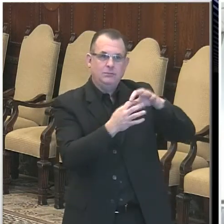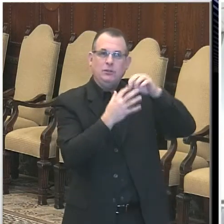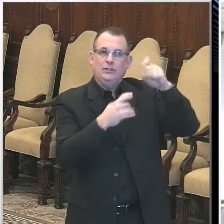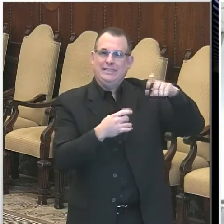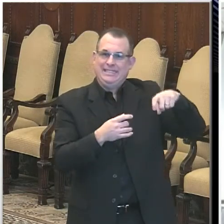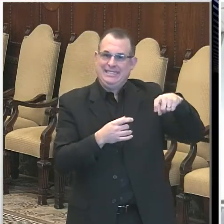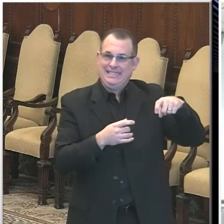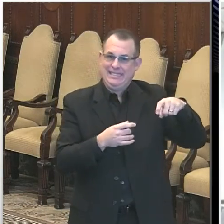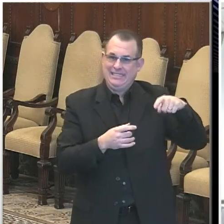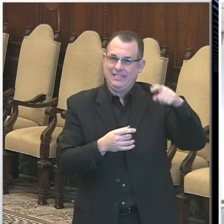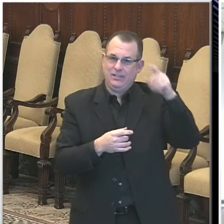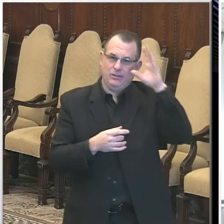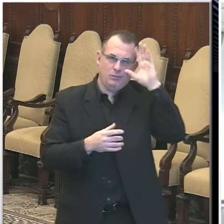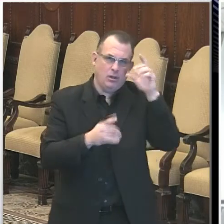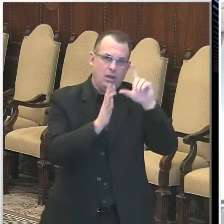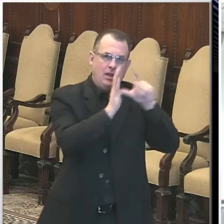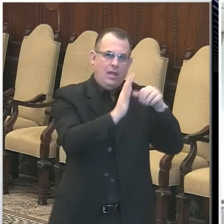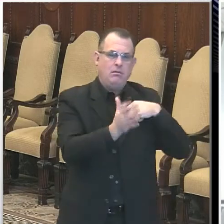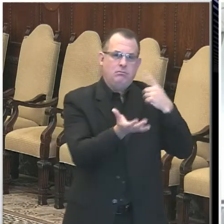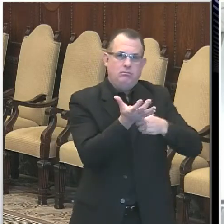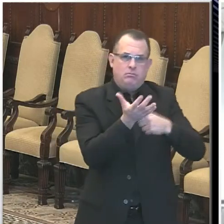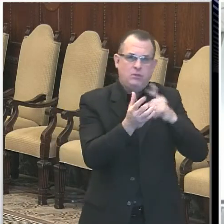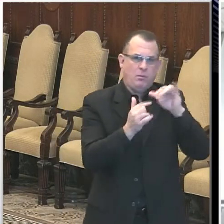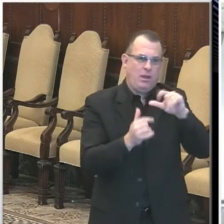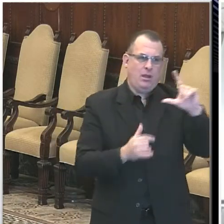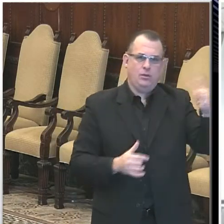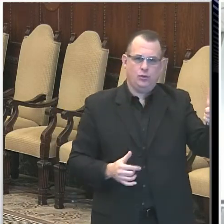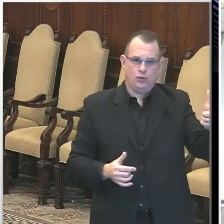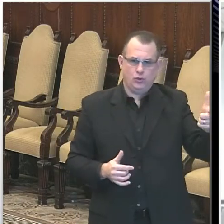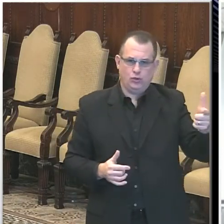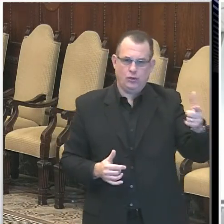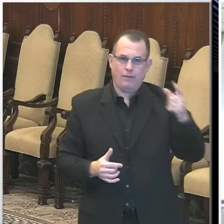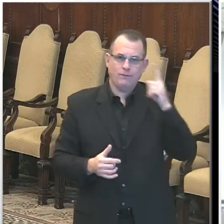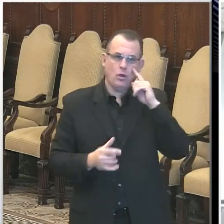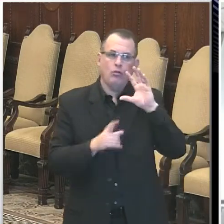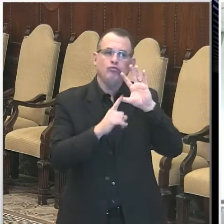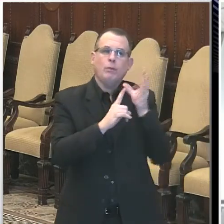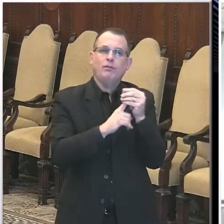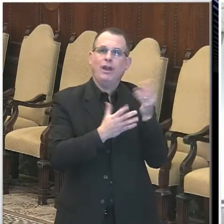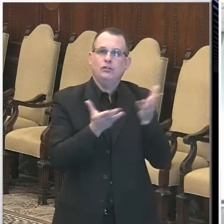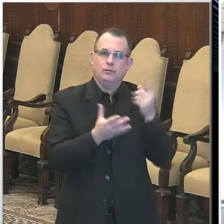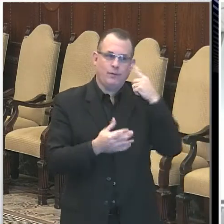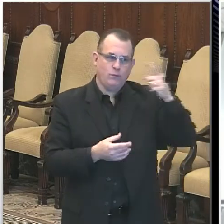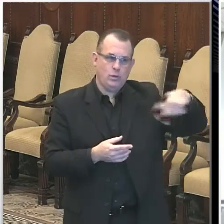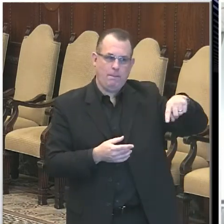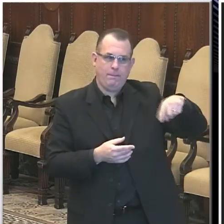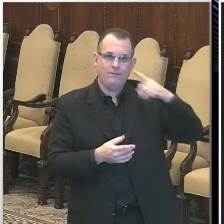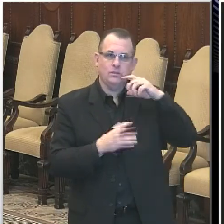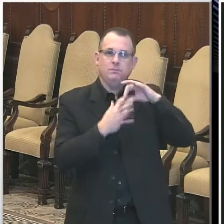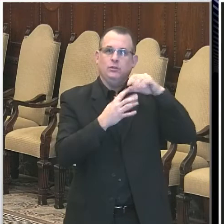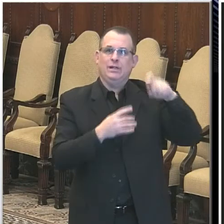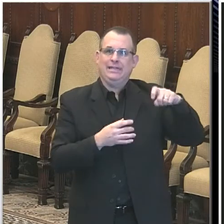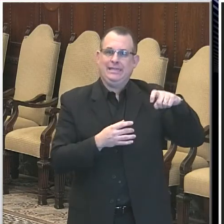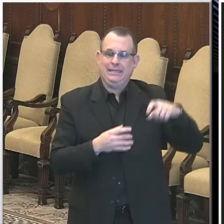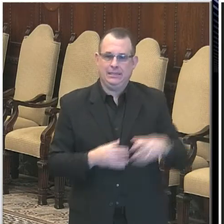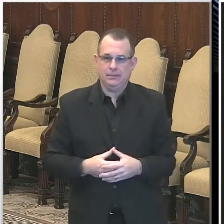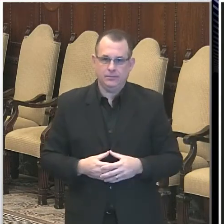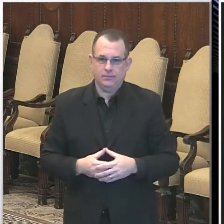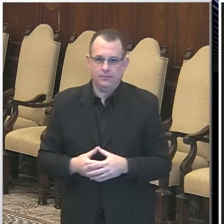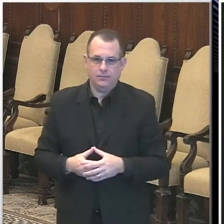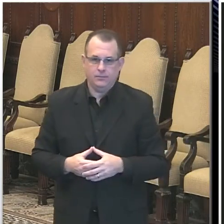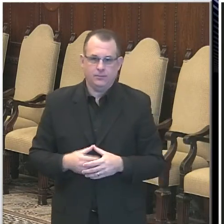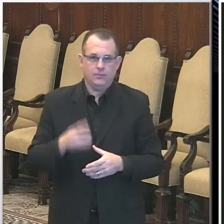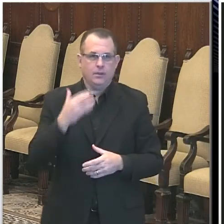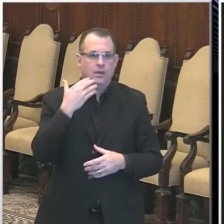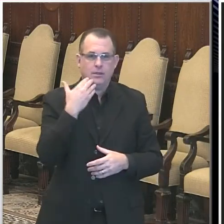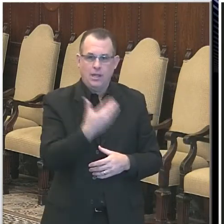detail. But we still need a provider to provide wraparound services, so we're not quite there to open up that site. Okay, thank you. And then I just